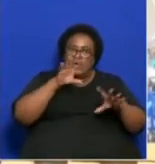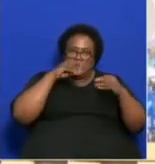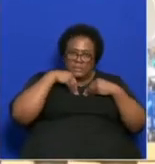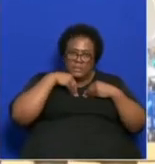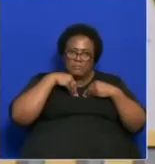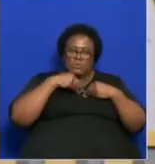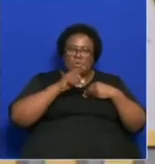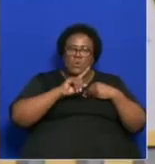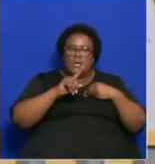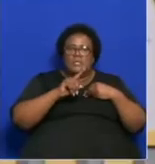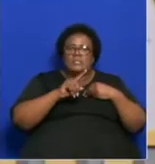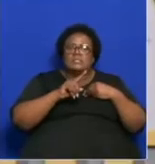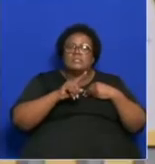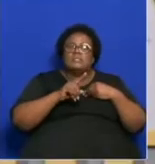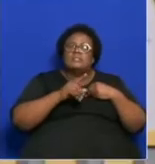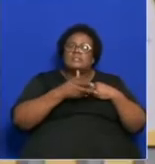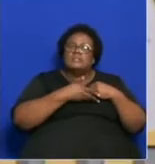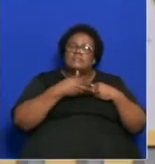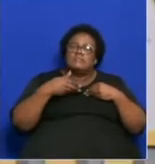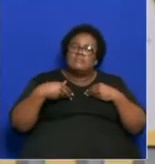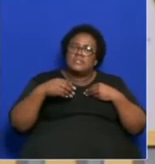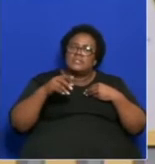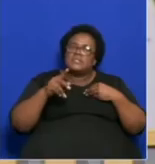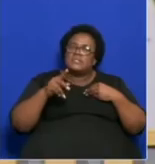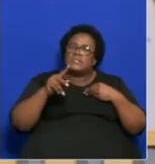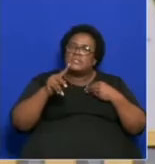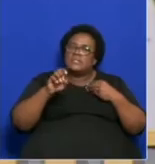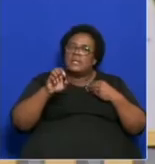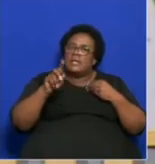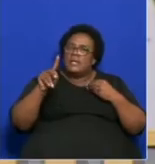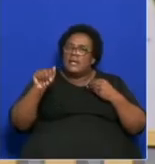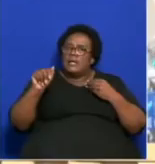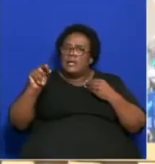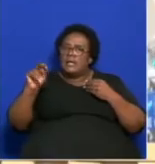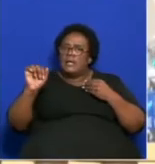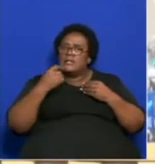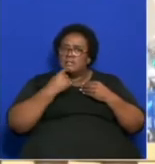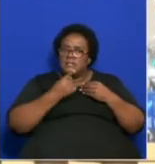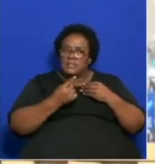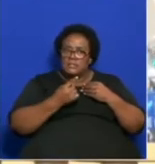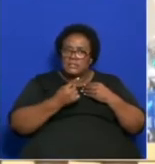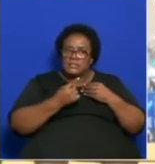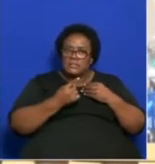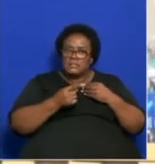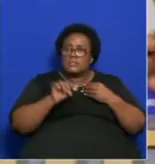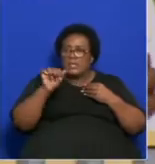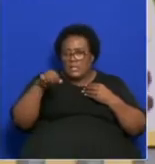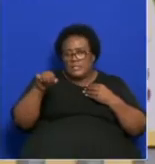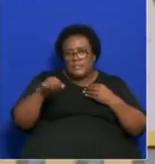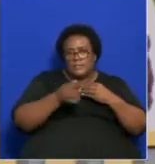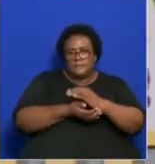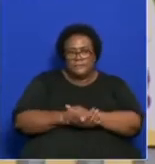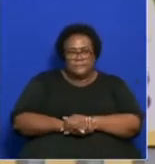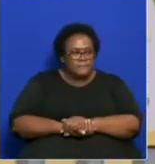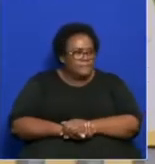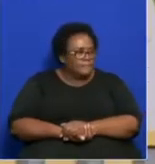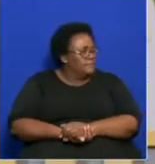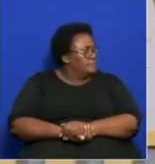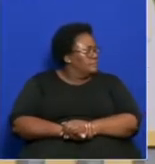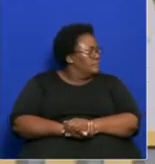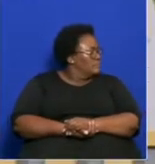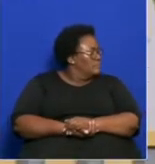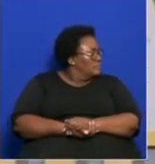saying? Yes, no. I agree. That's fine. That should be enough. Yes, Mrs. that's enough. Kakane. That's